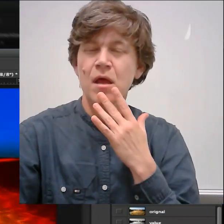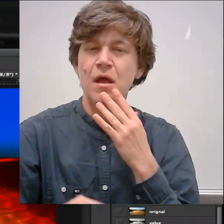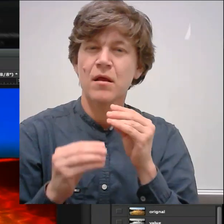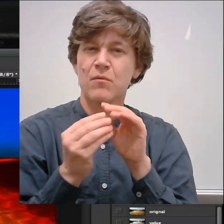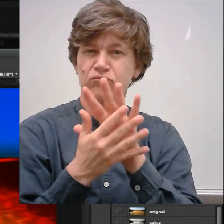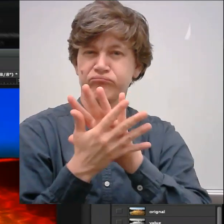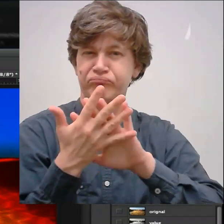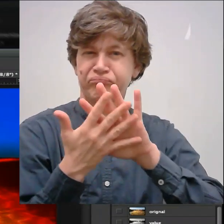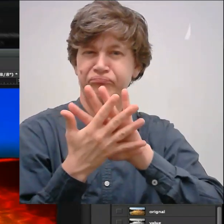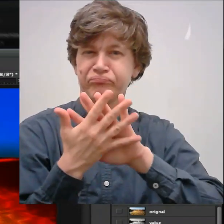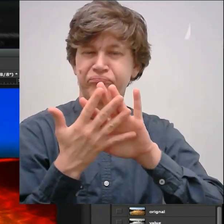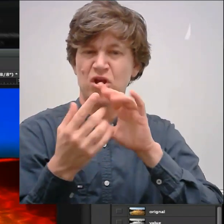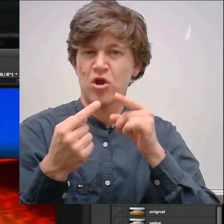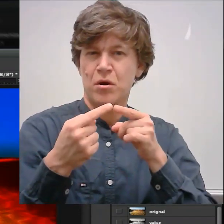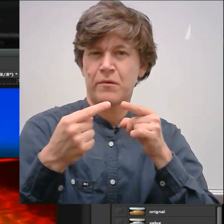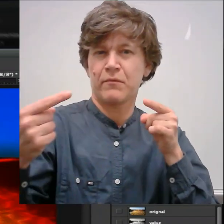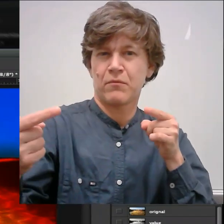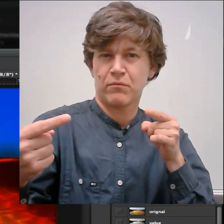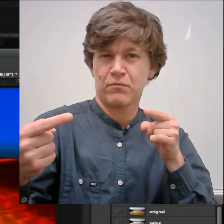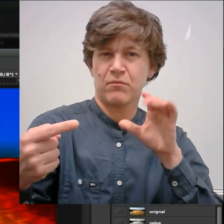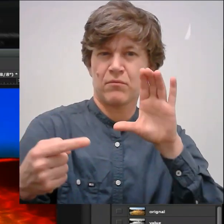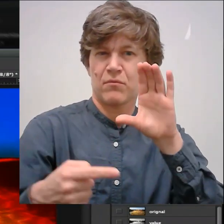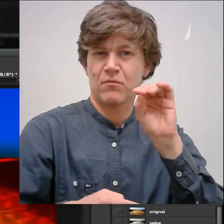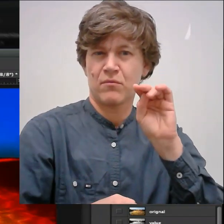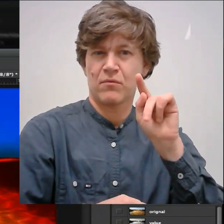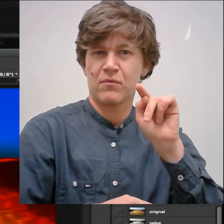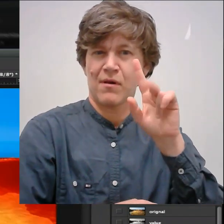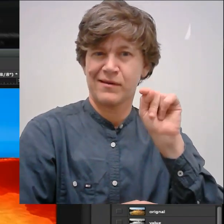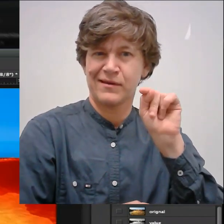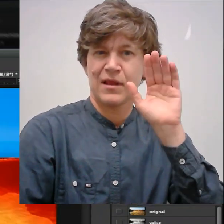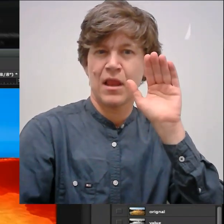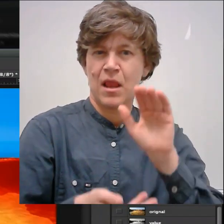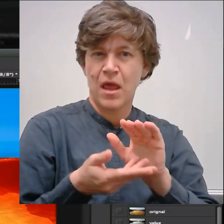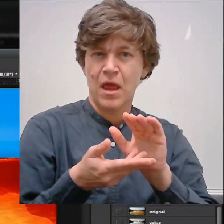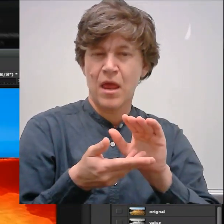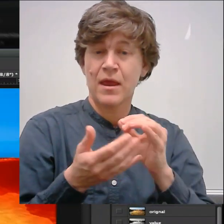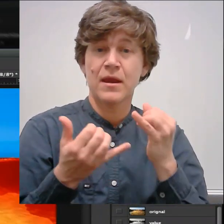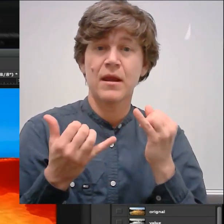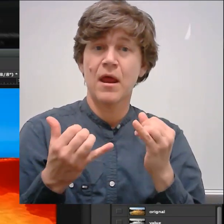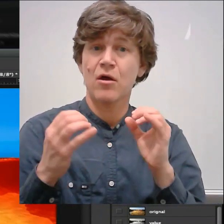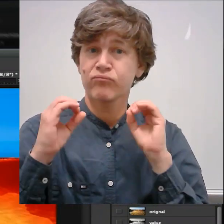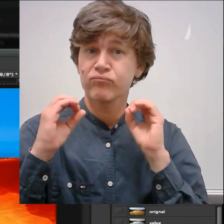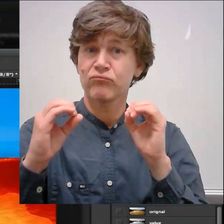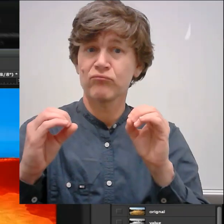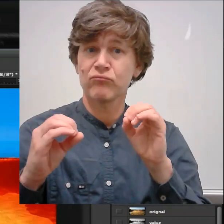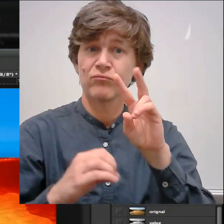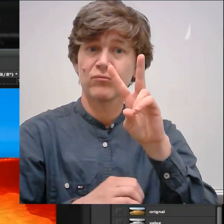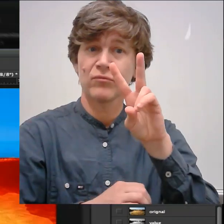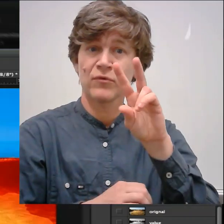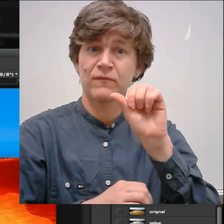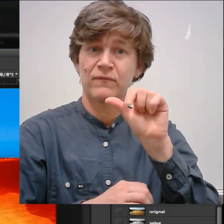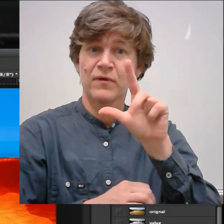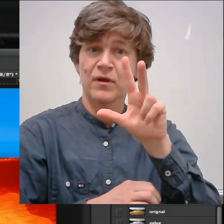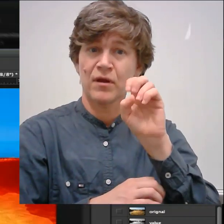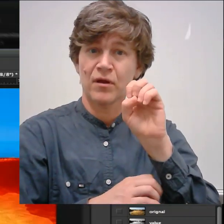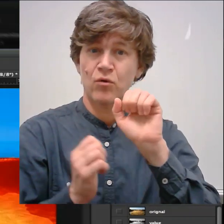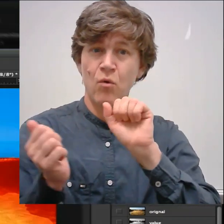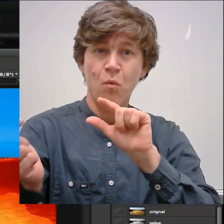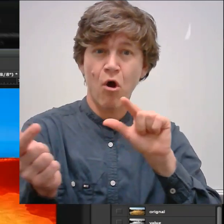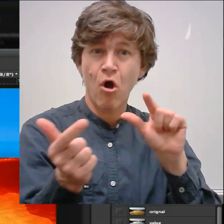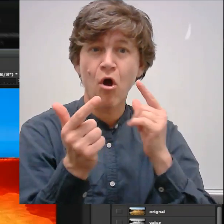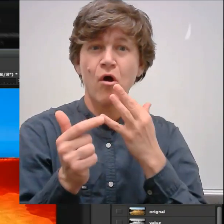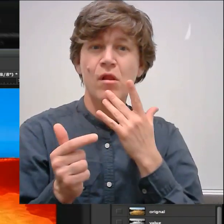value variation. If we remove value as well, and all the colors are of equal value and